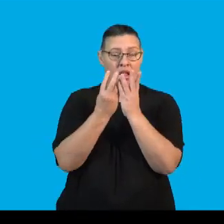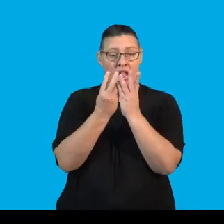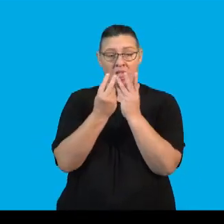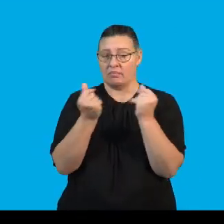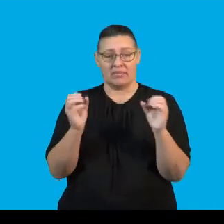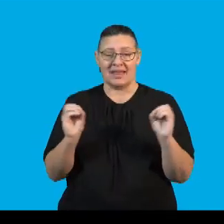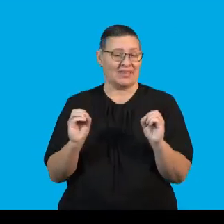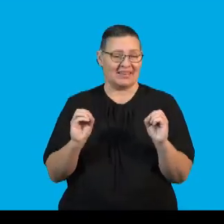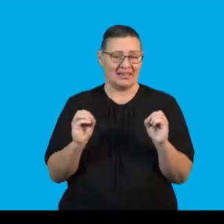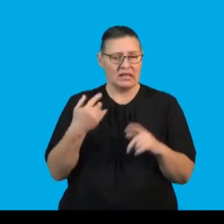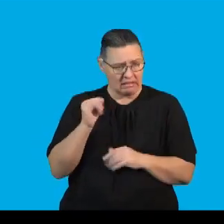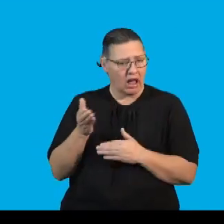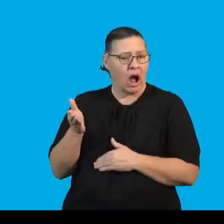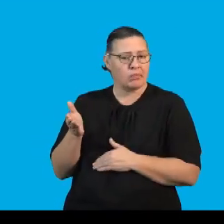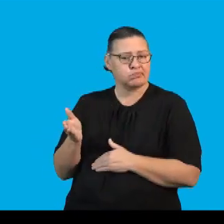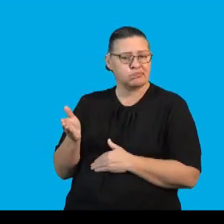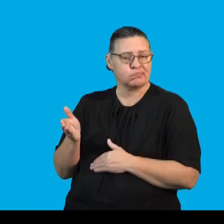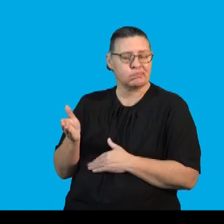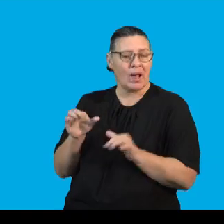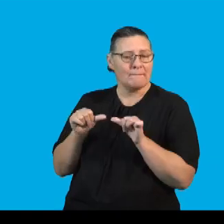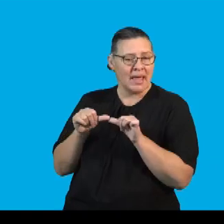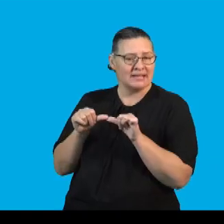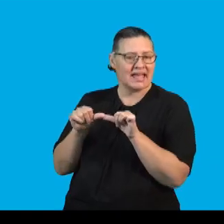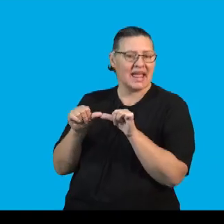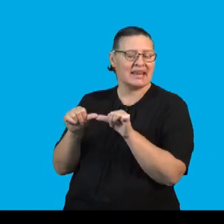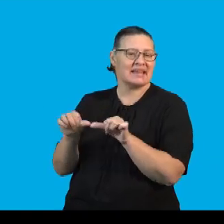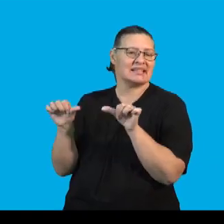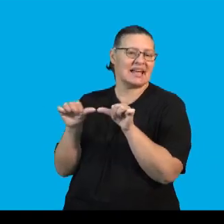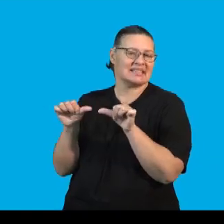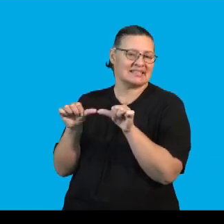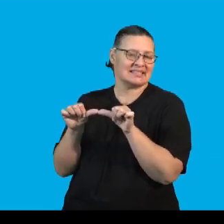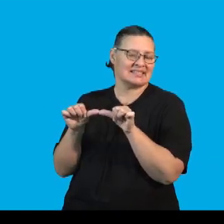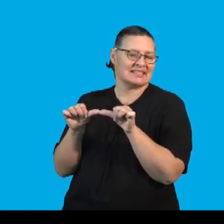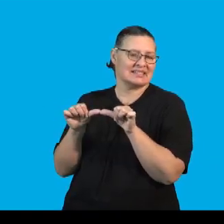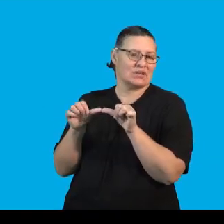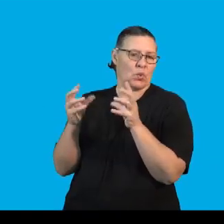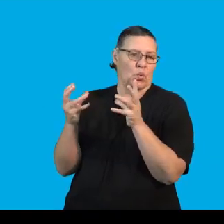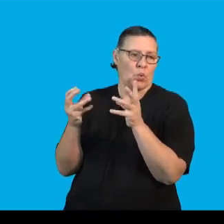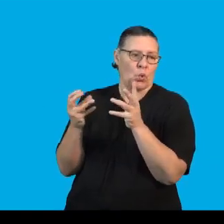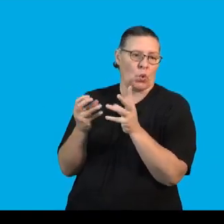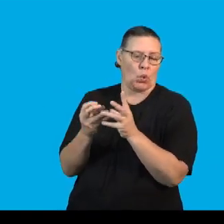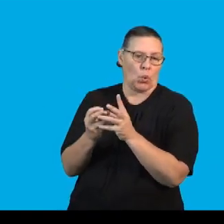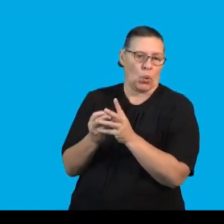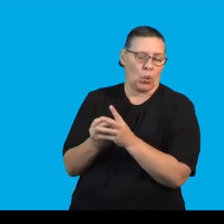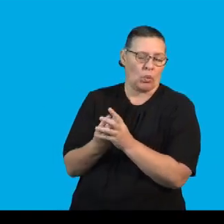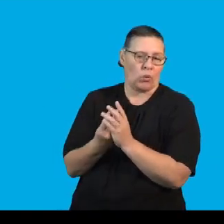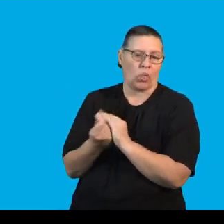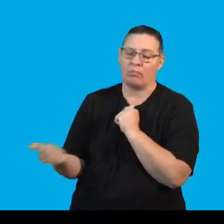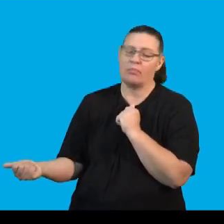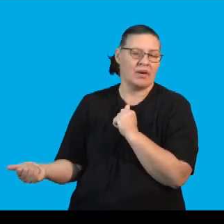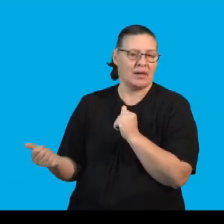disintegrated. This is corpus luteum. You can see it's maintaining its size. It's not shrinking and becoming